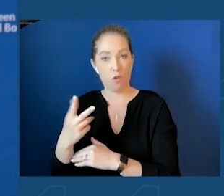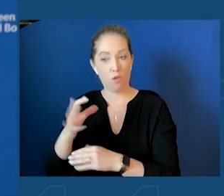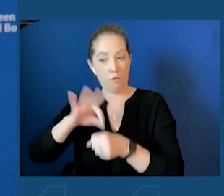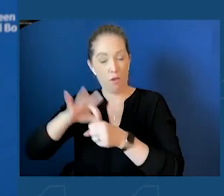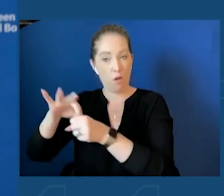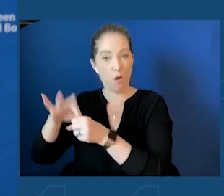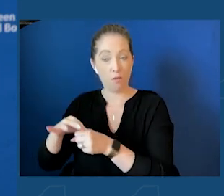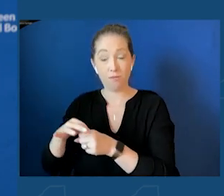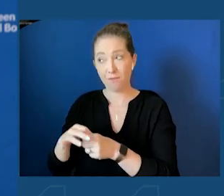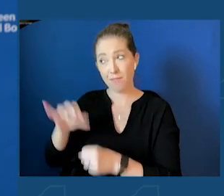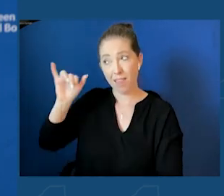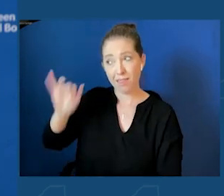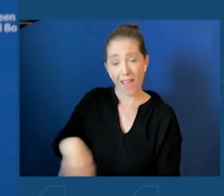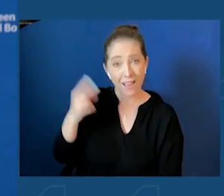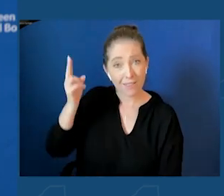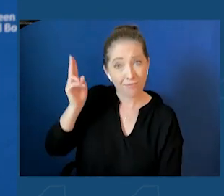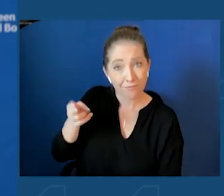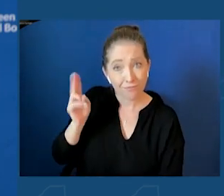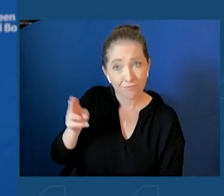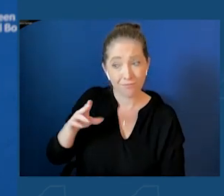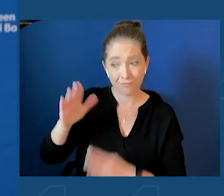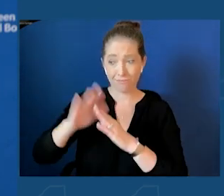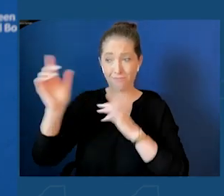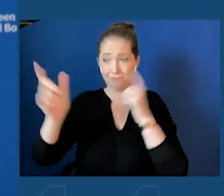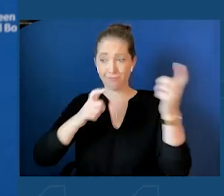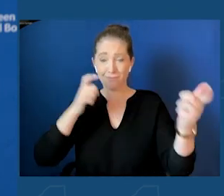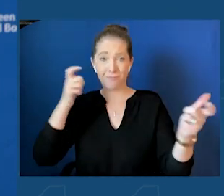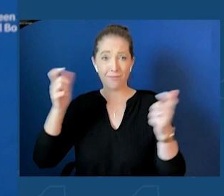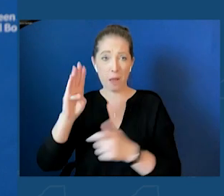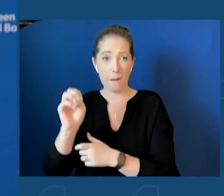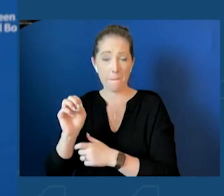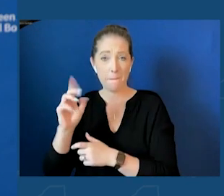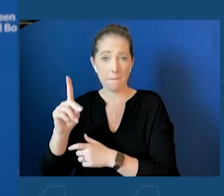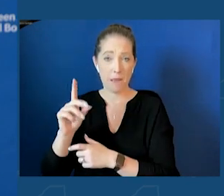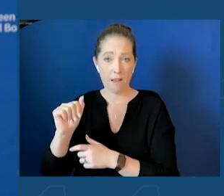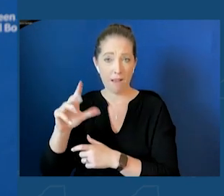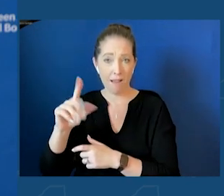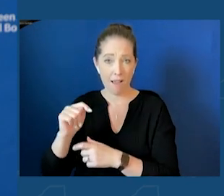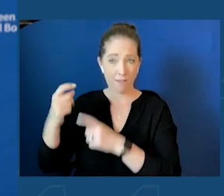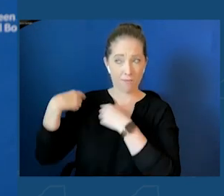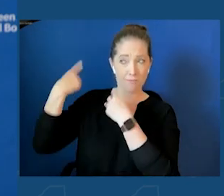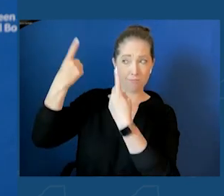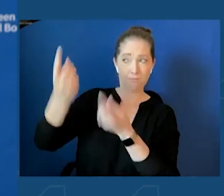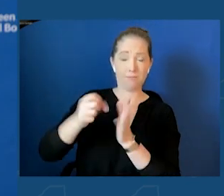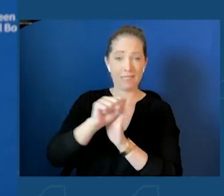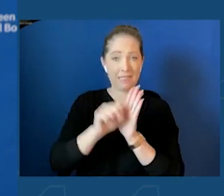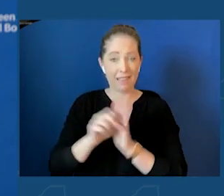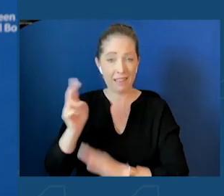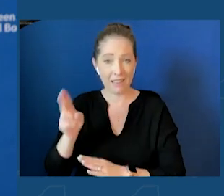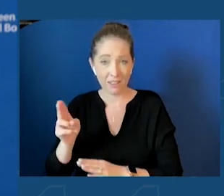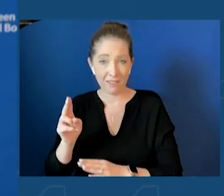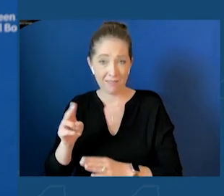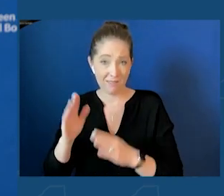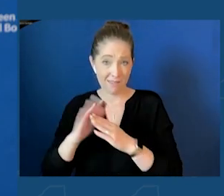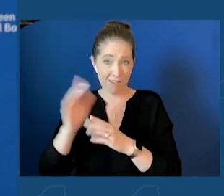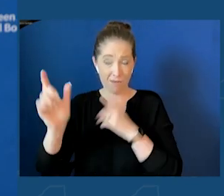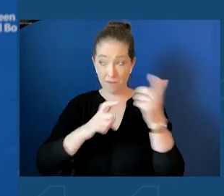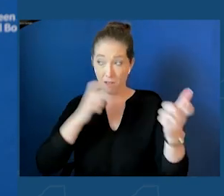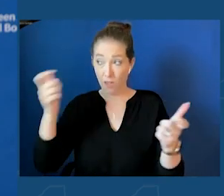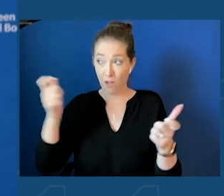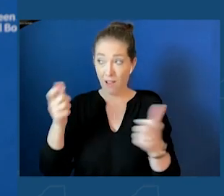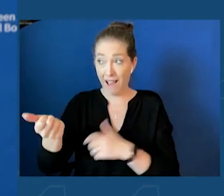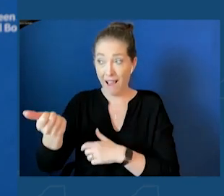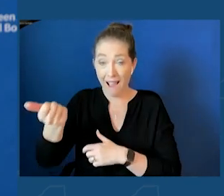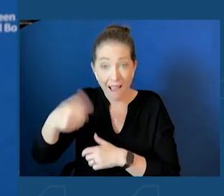largest bond measure in state history, the largest environmental measure on the ballot anywhere in the United States of America last election